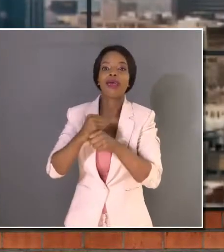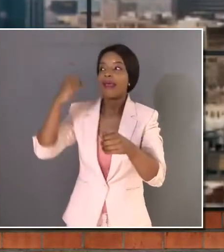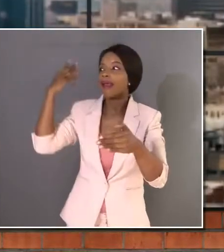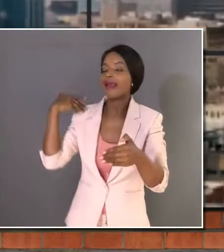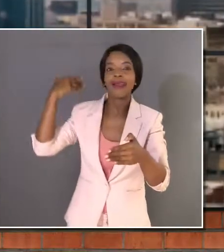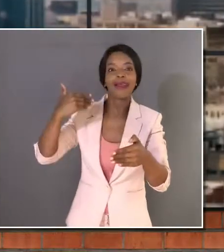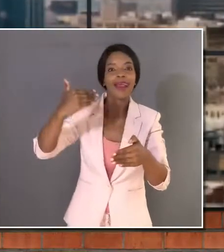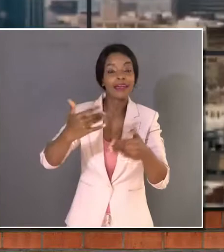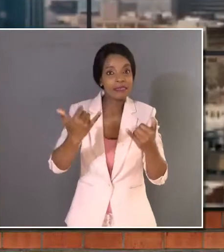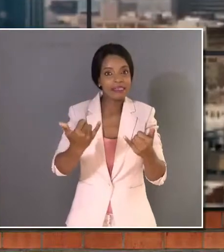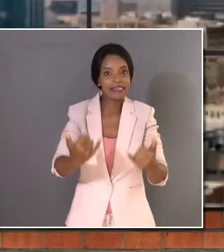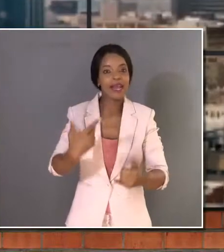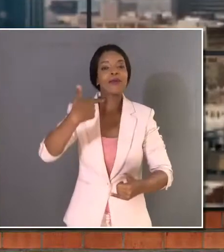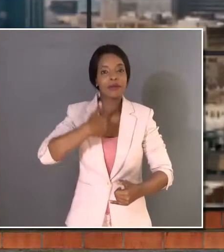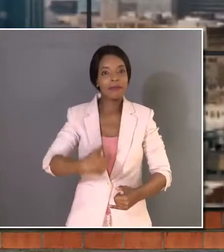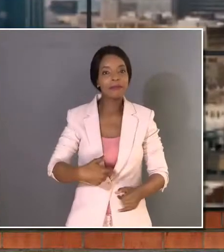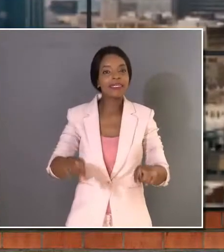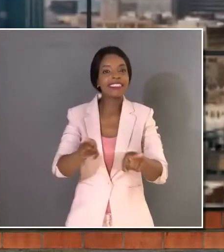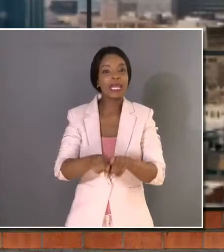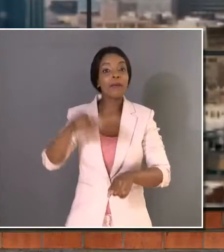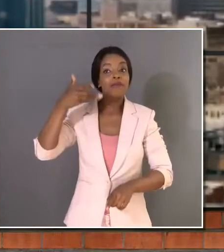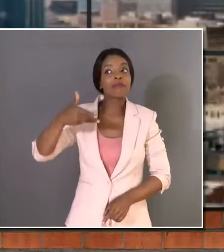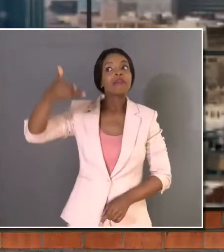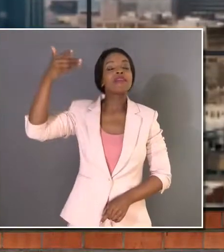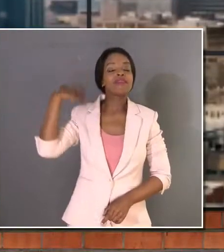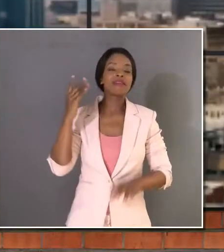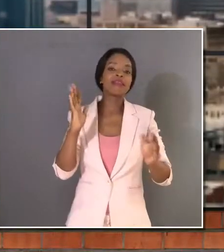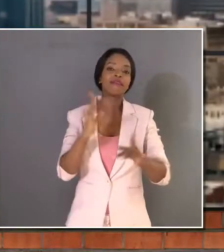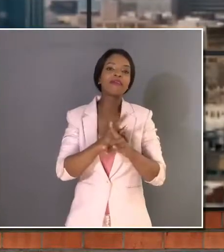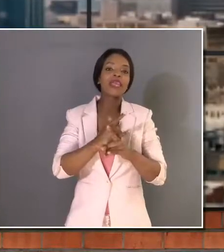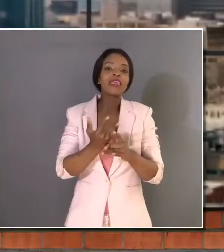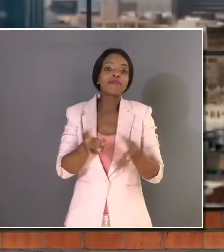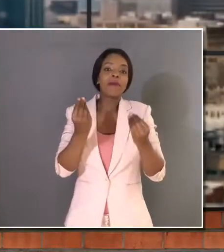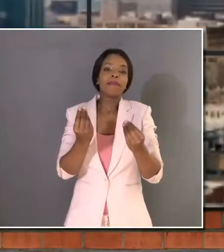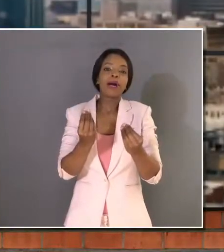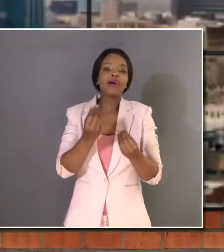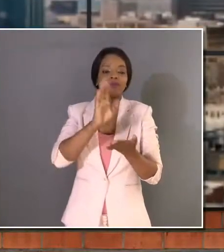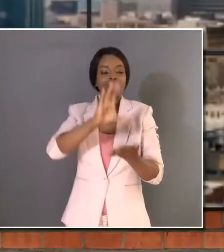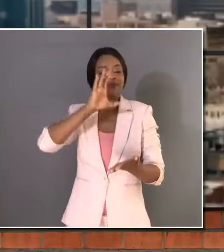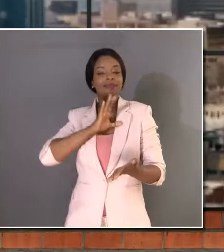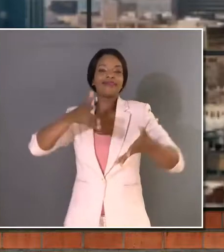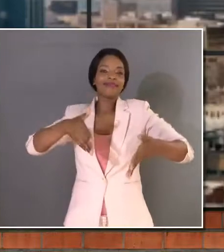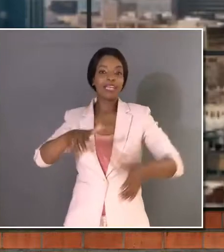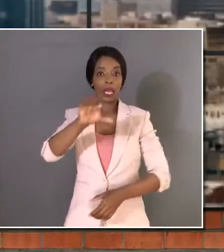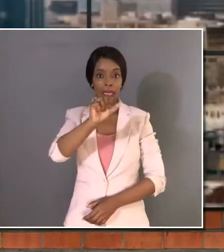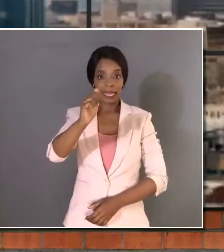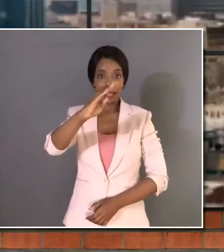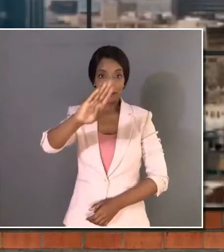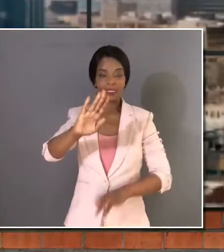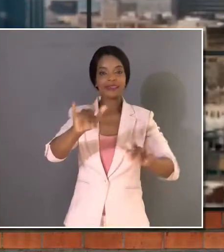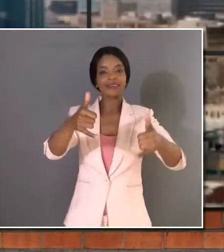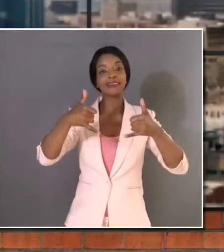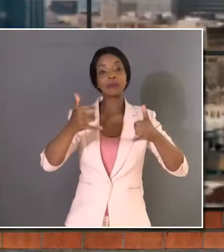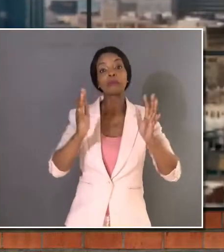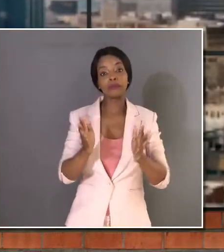of the former finalists as well of the SAB Foundation Social Innovation Awards together with the Bursary Network,